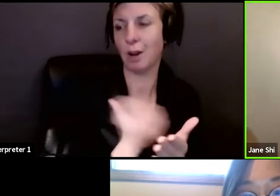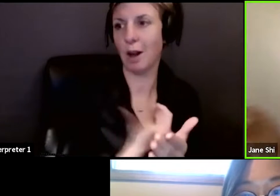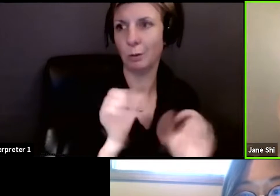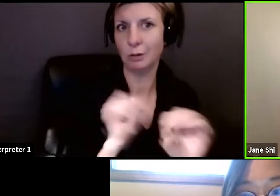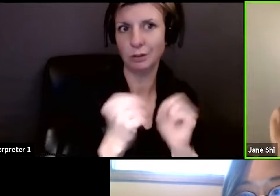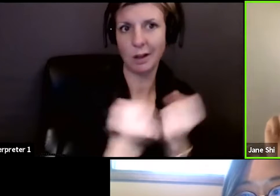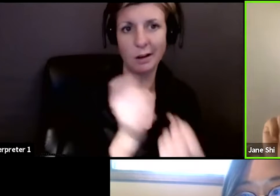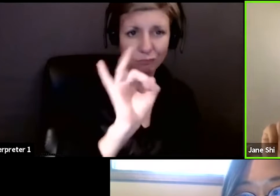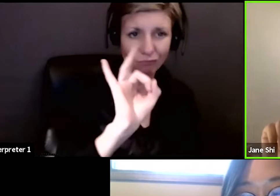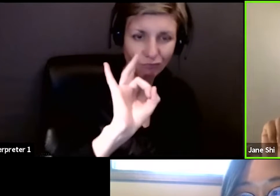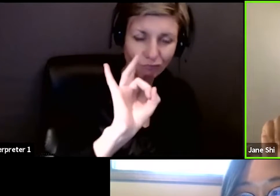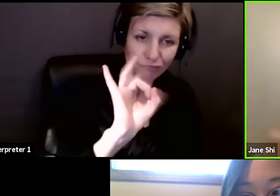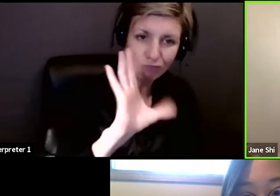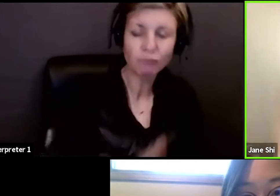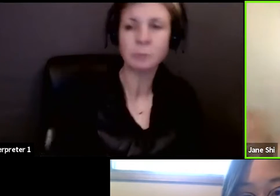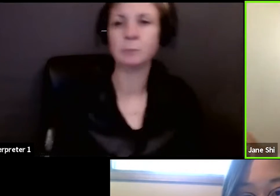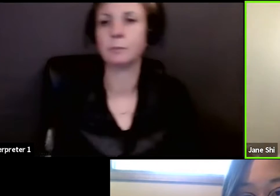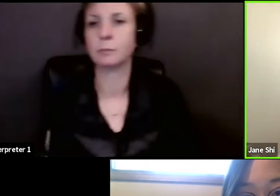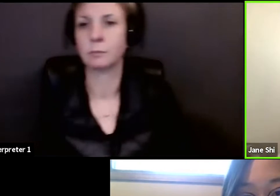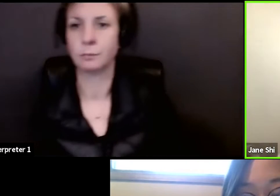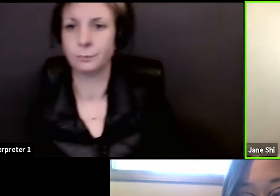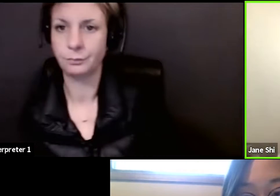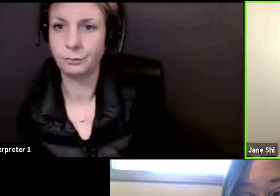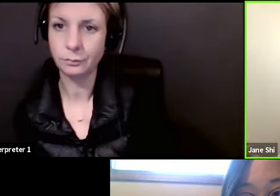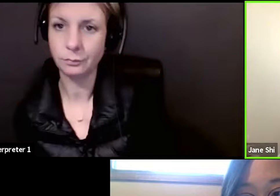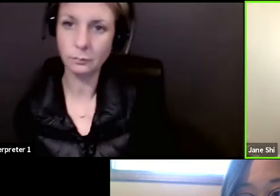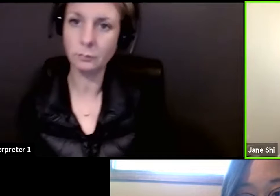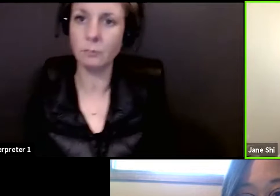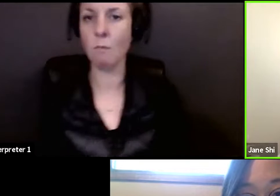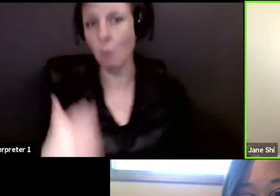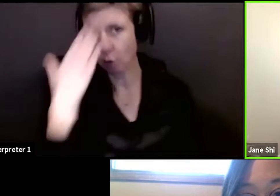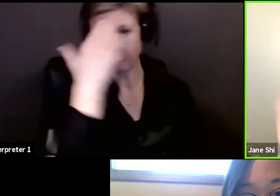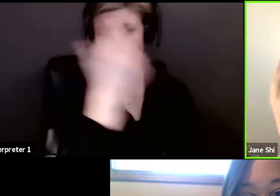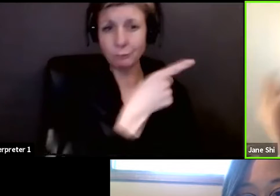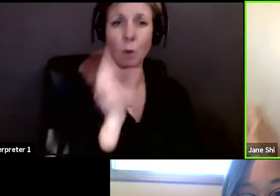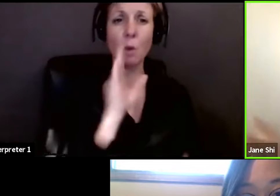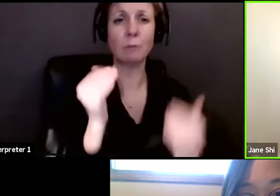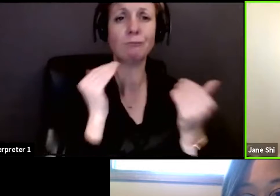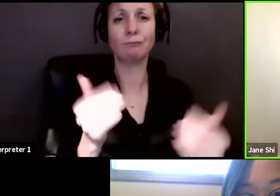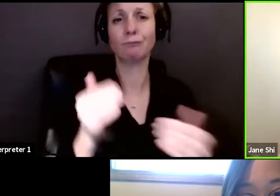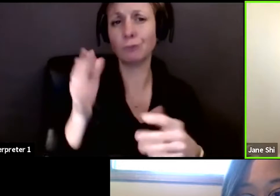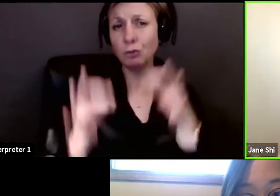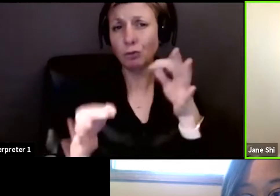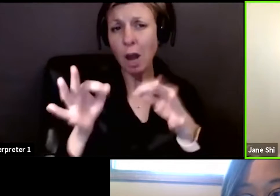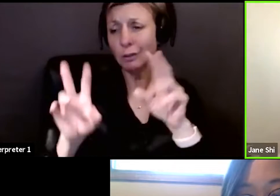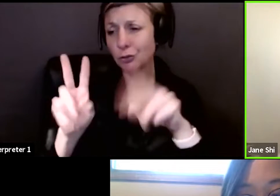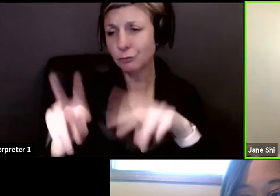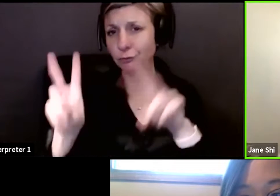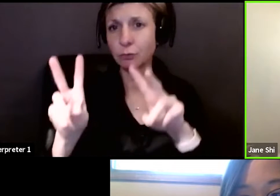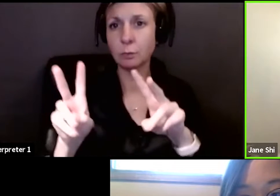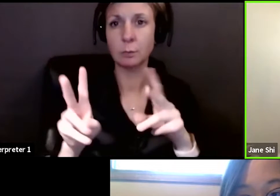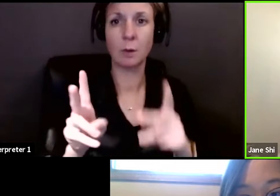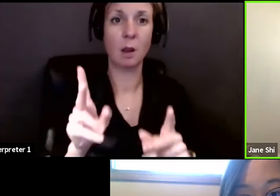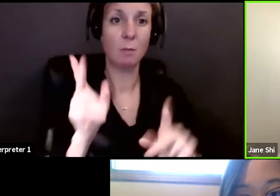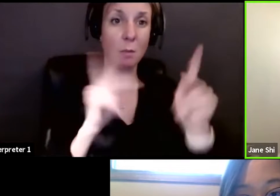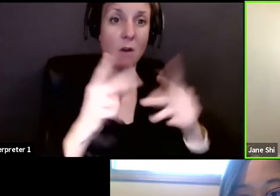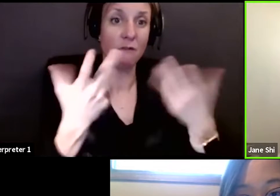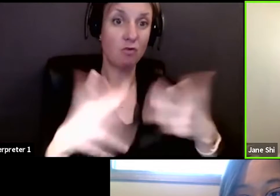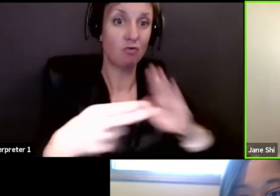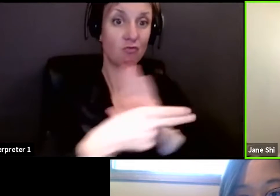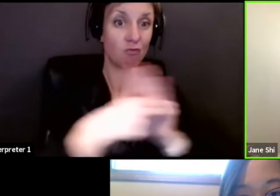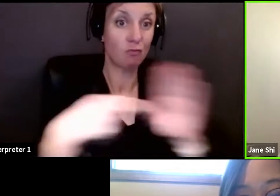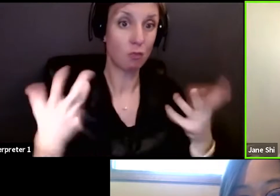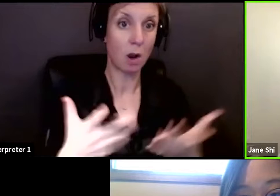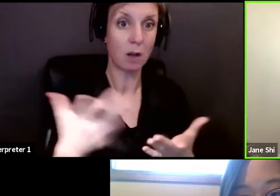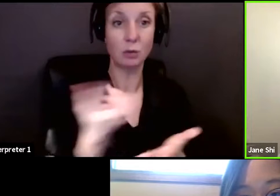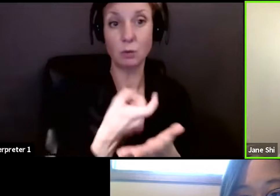people are. About judging other people's character. People have said that I am a spoiled brat, and